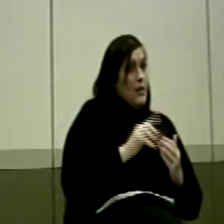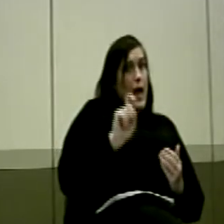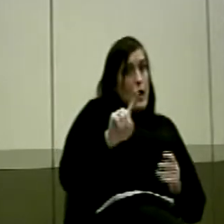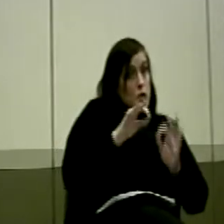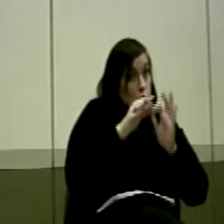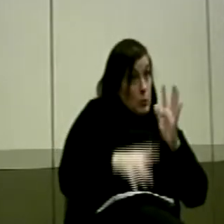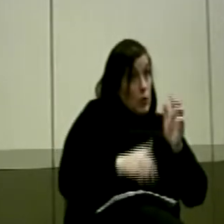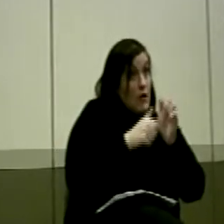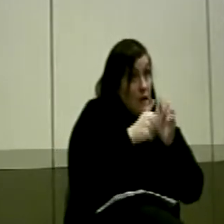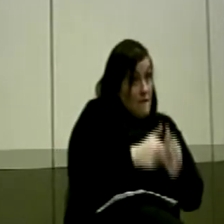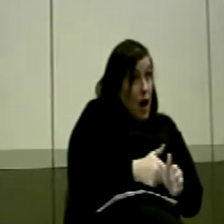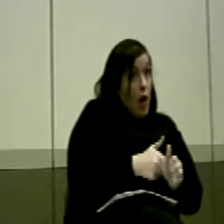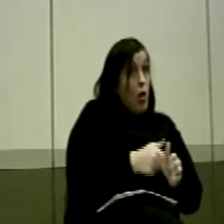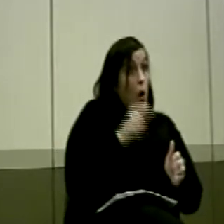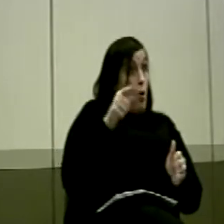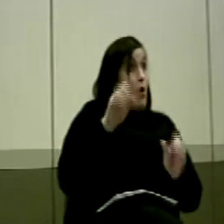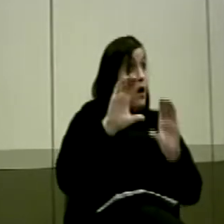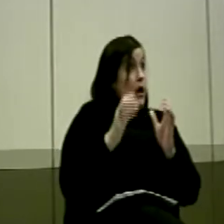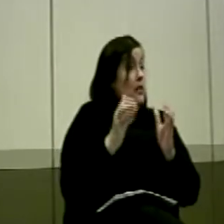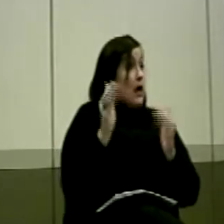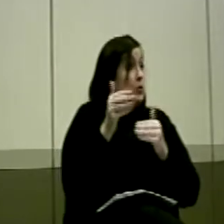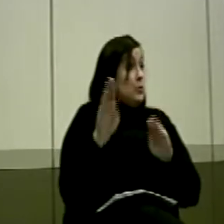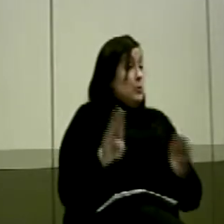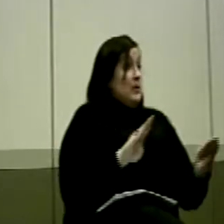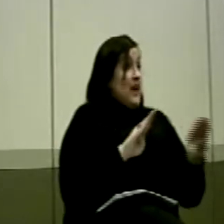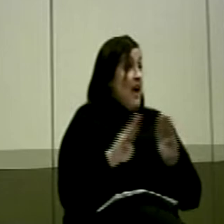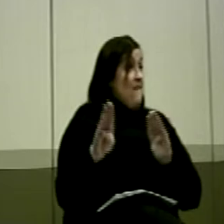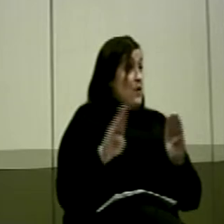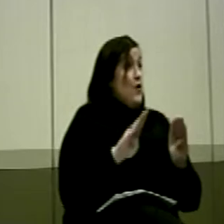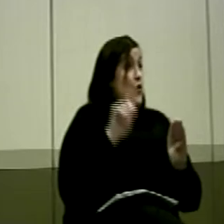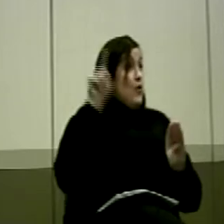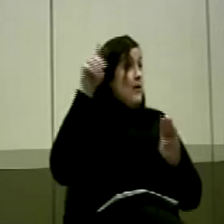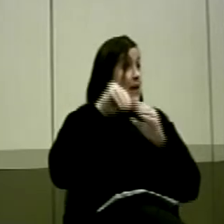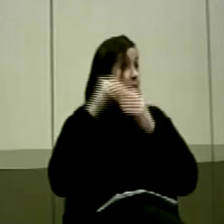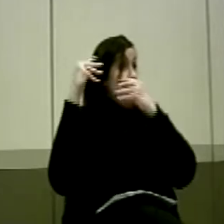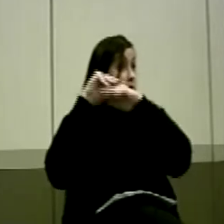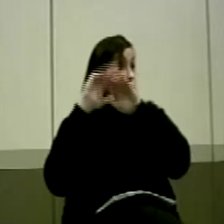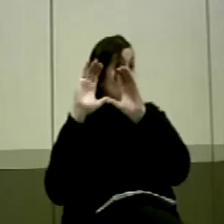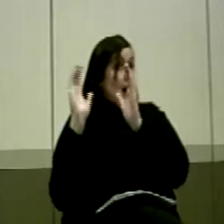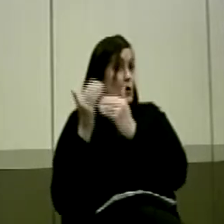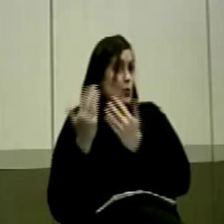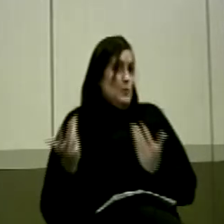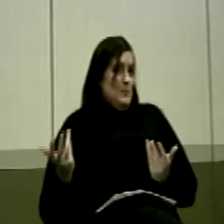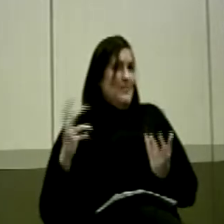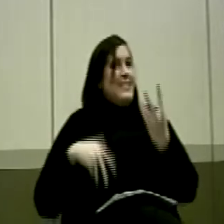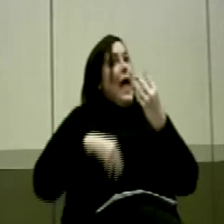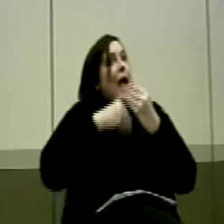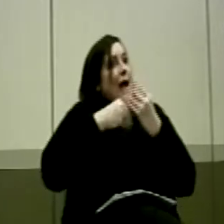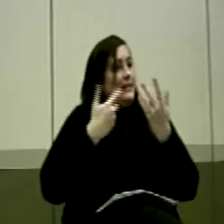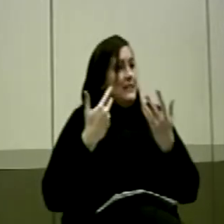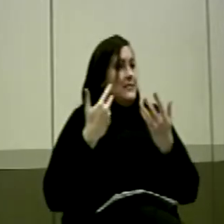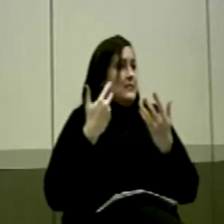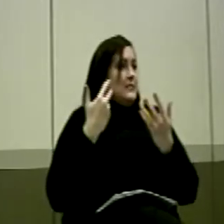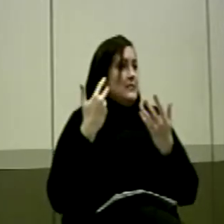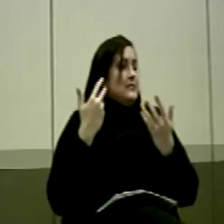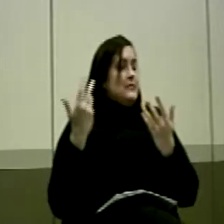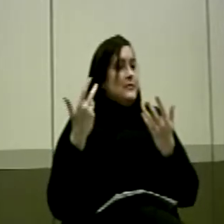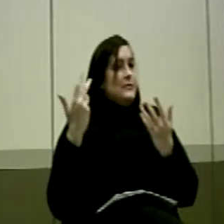also out in the mainstream. Okay? Because that adds a additional complicated point there.